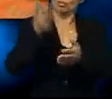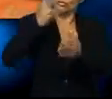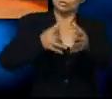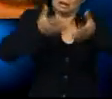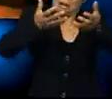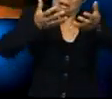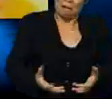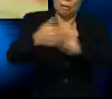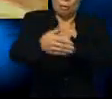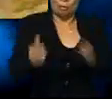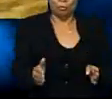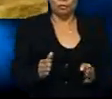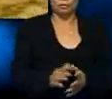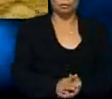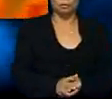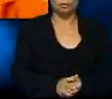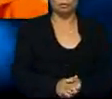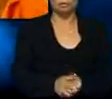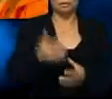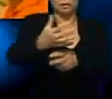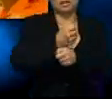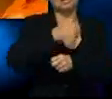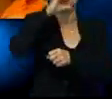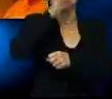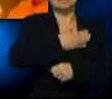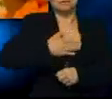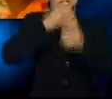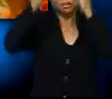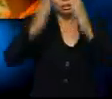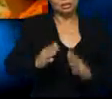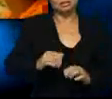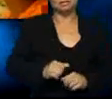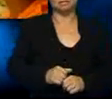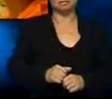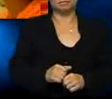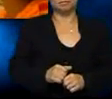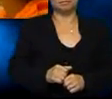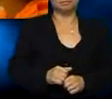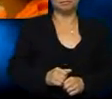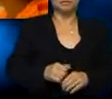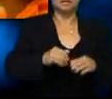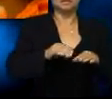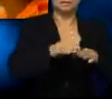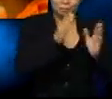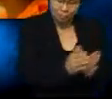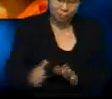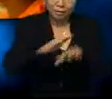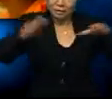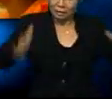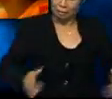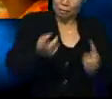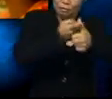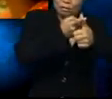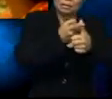heavy box. It sure was. May we get a drink, please, teacher? Let's set up this table first,